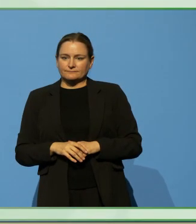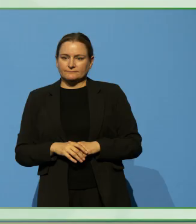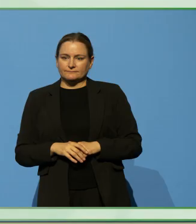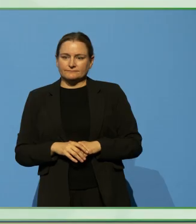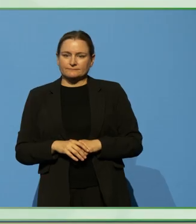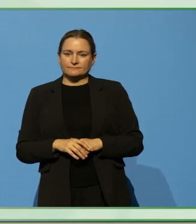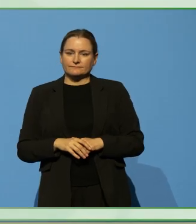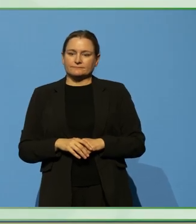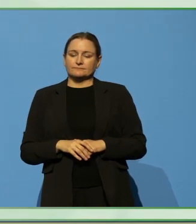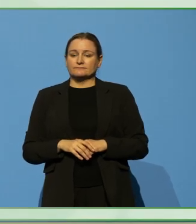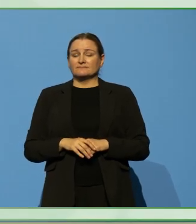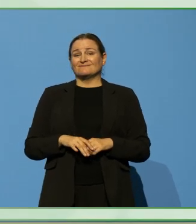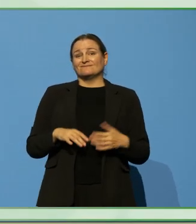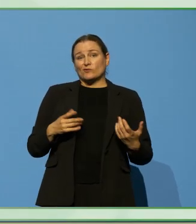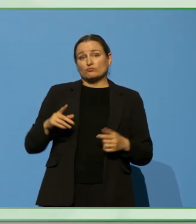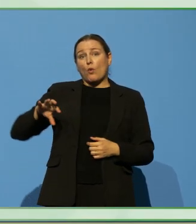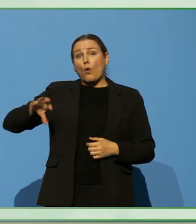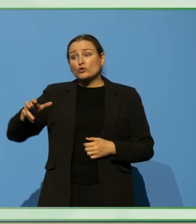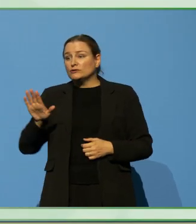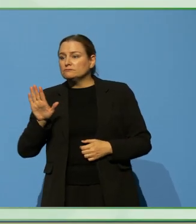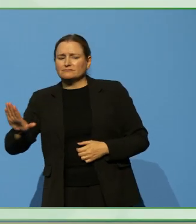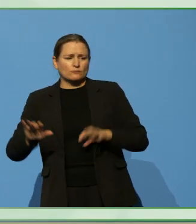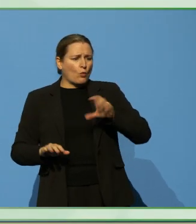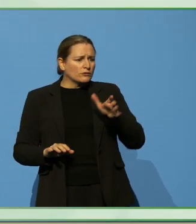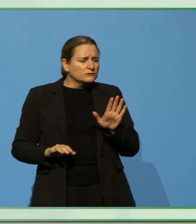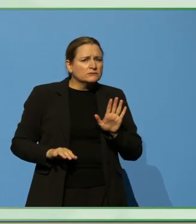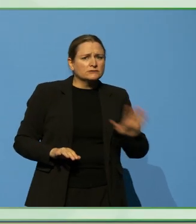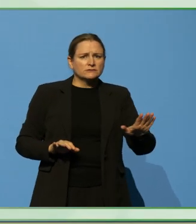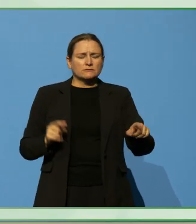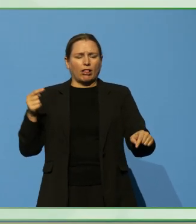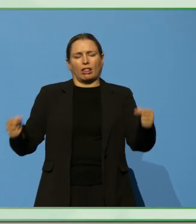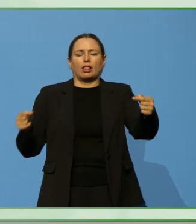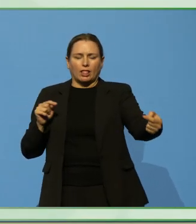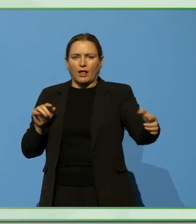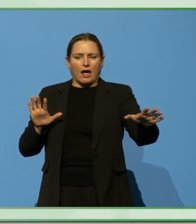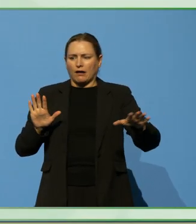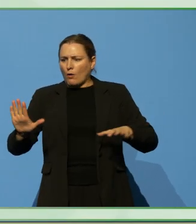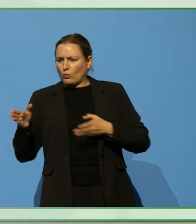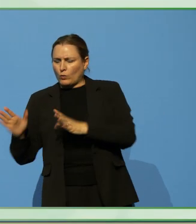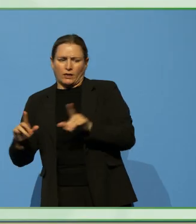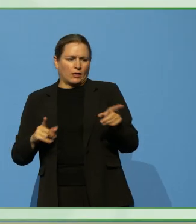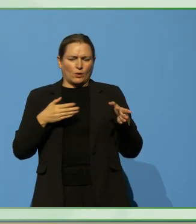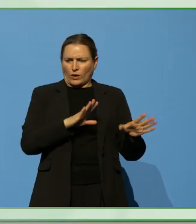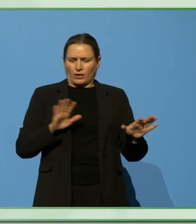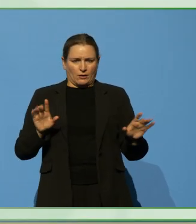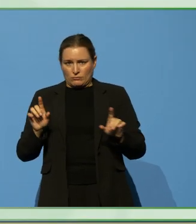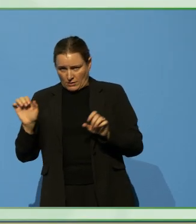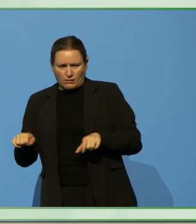unified, because apart from the price tag, which I will not go too deep into this